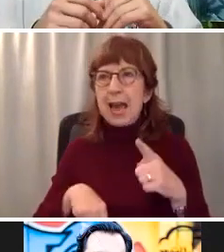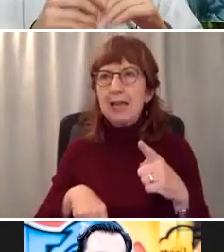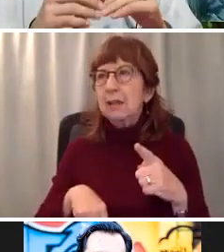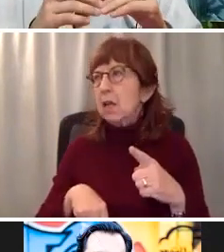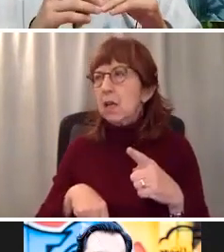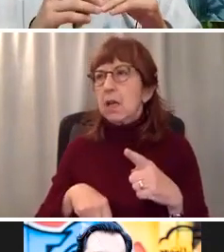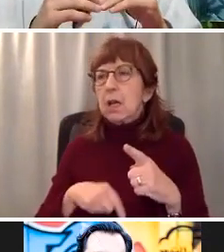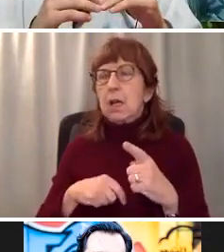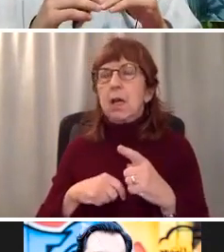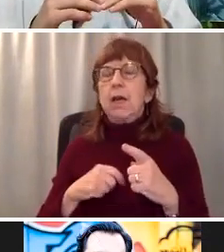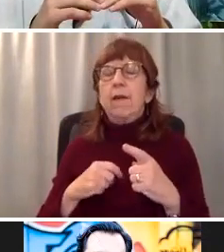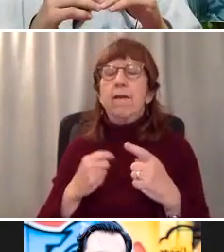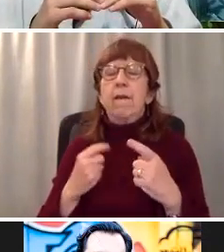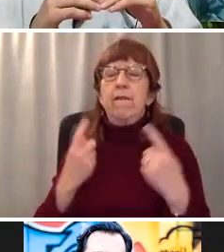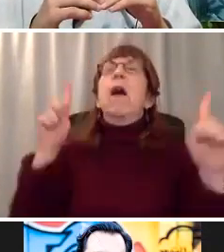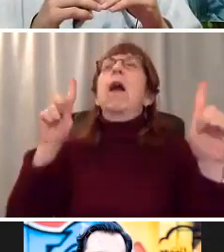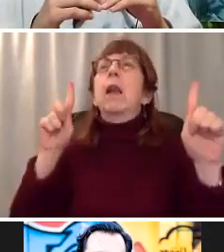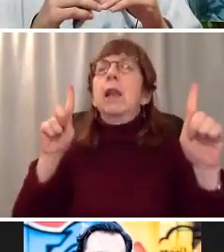And it's,